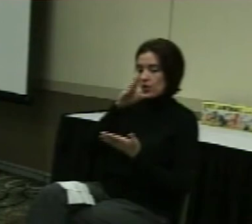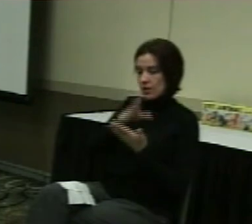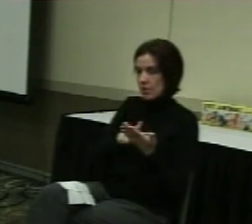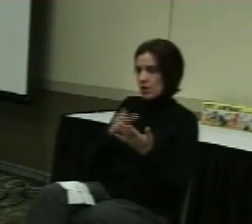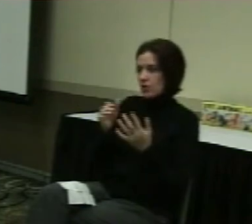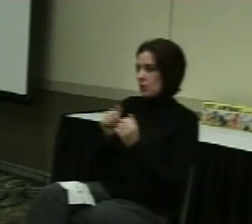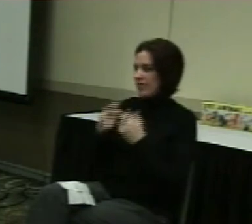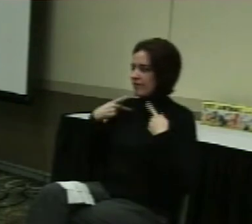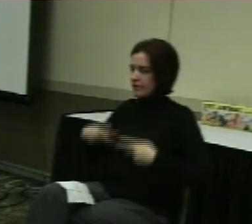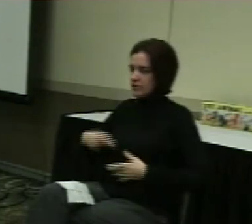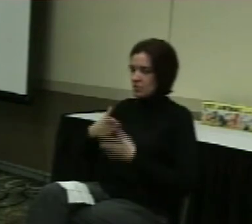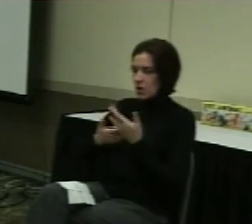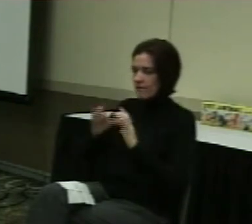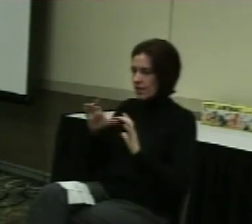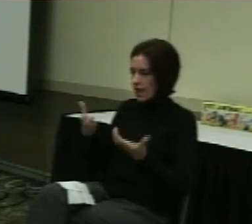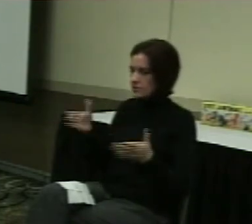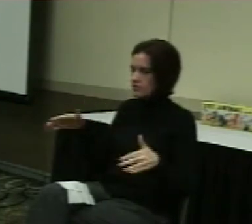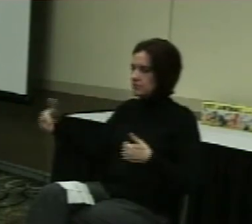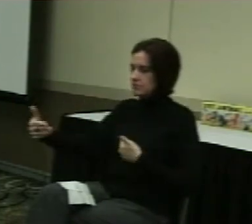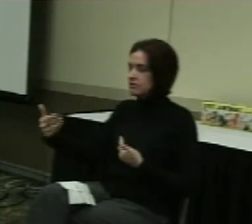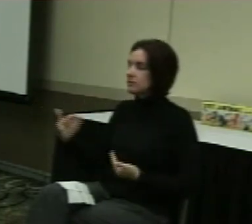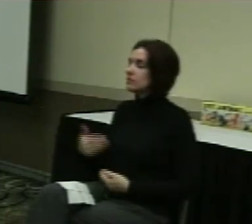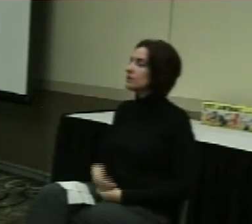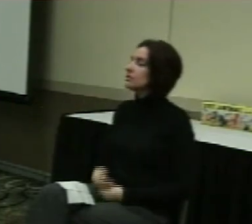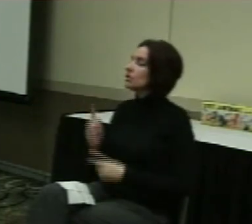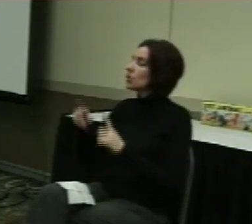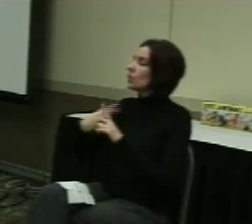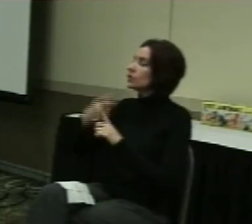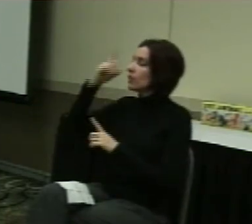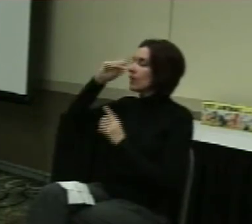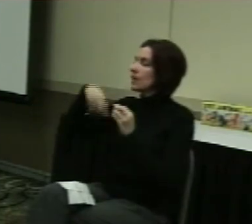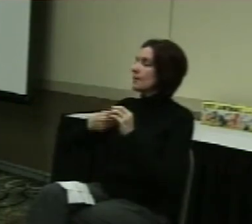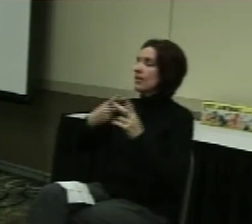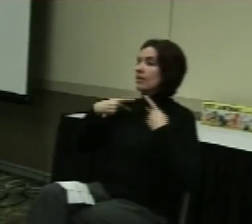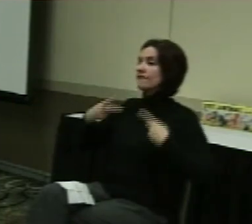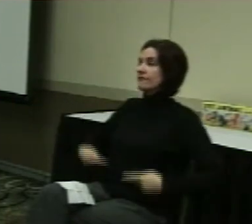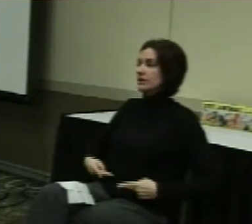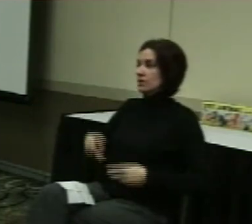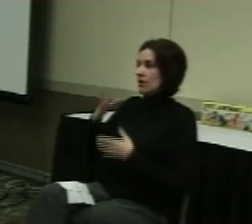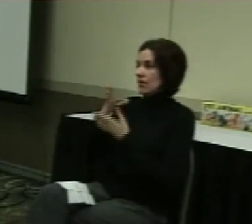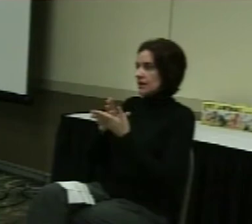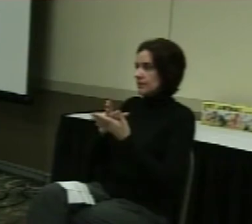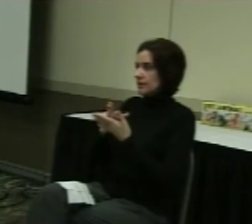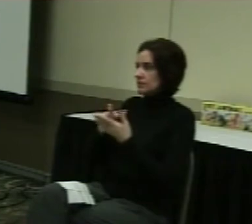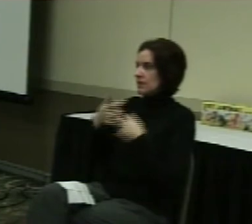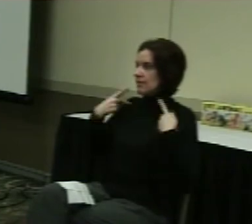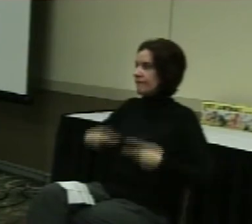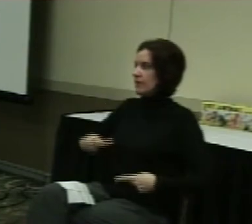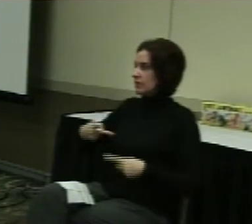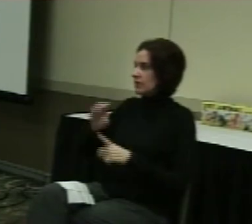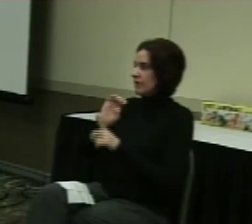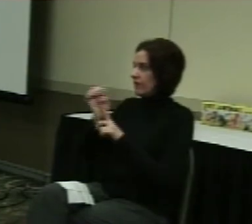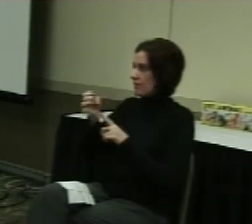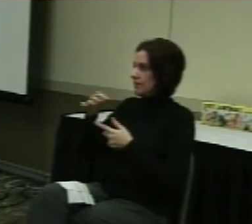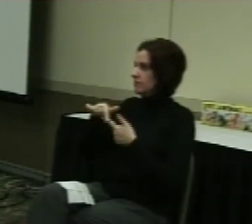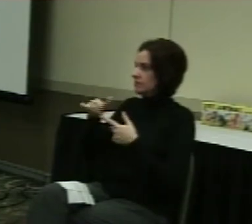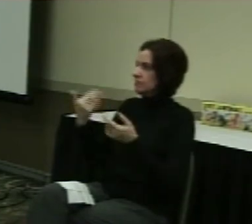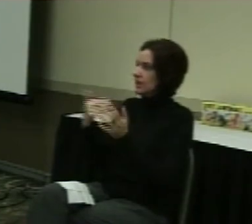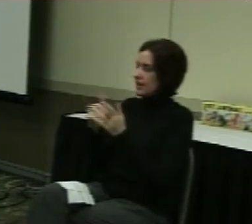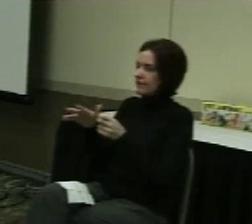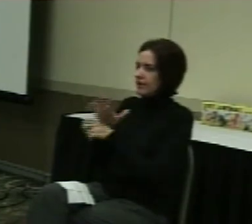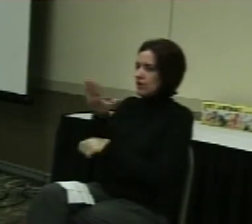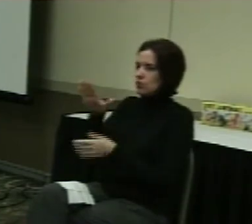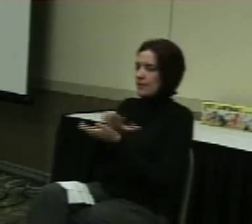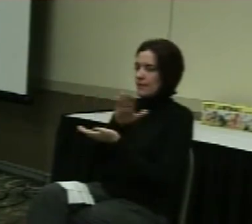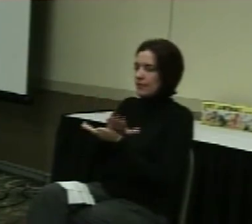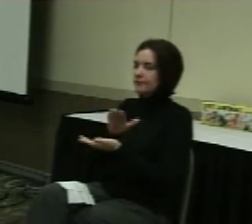of the classroom? When you think about the physical aspect. Again, now you could fill in your little sheet there that this